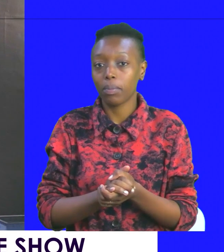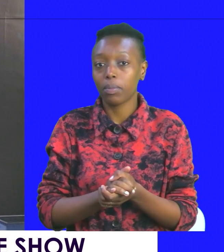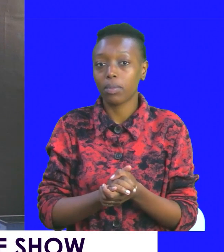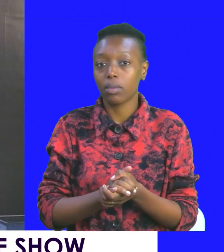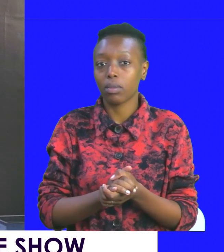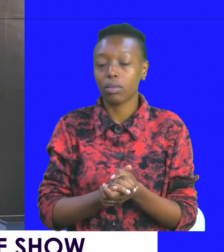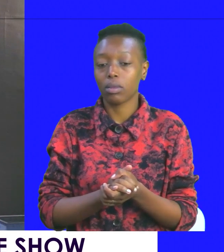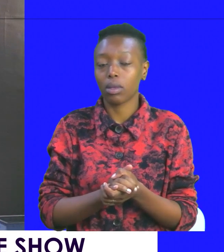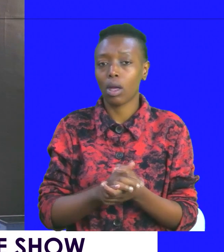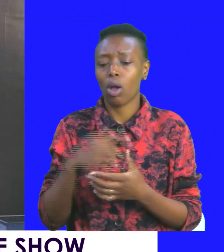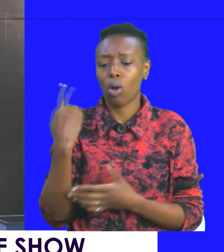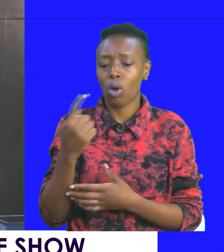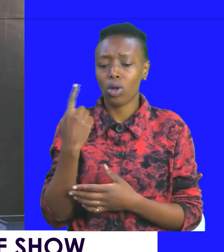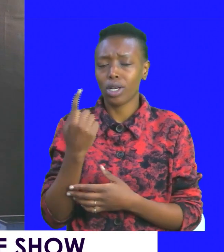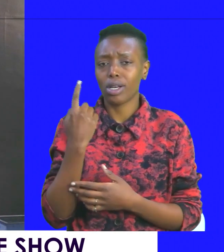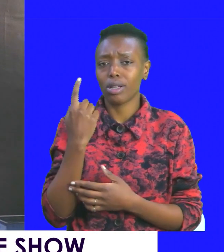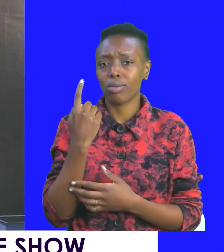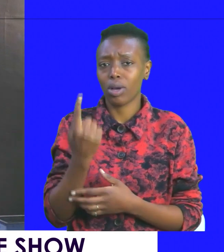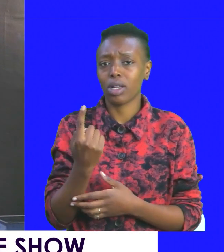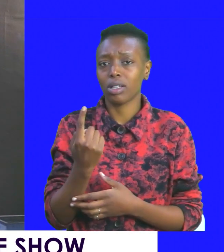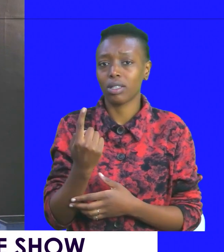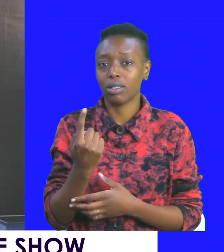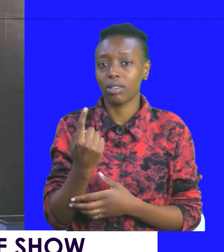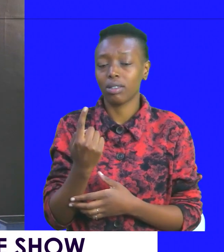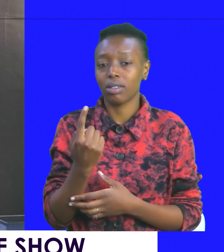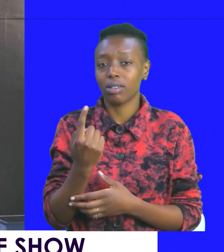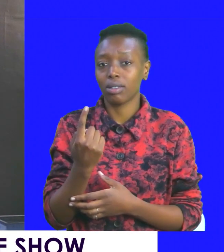is only one cell that germinates.